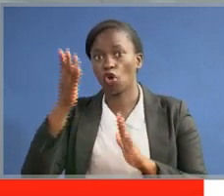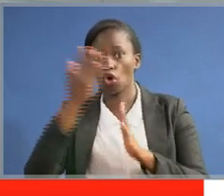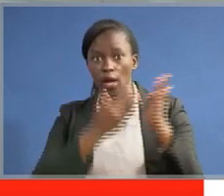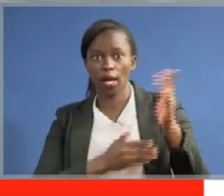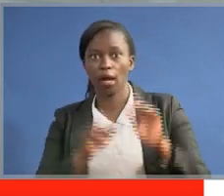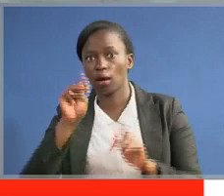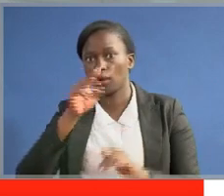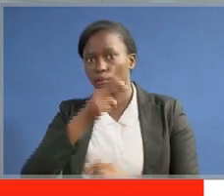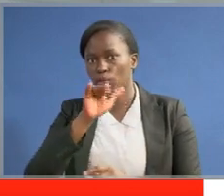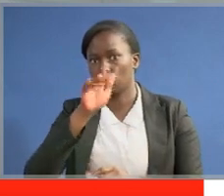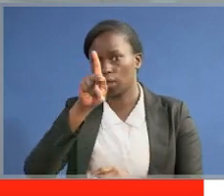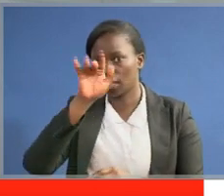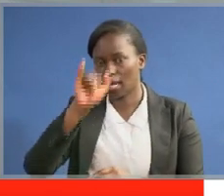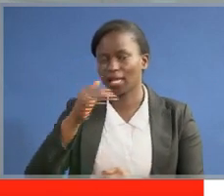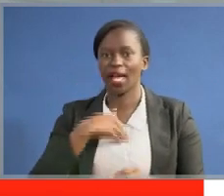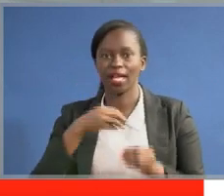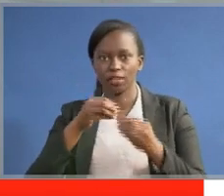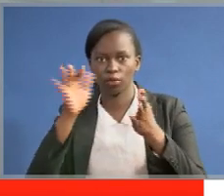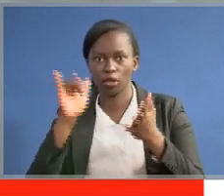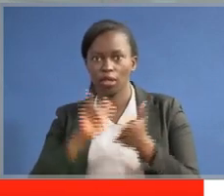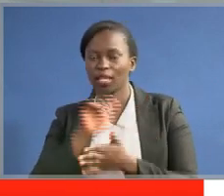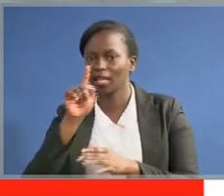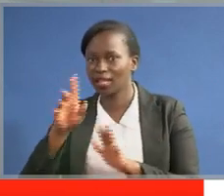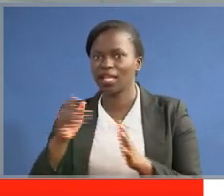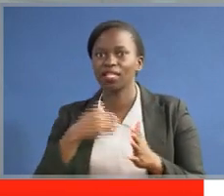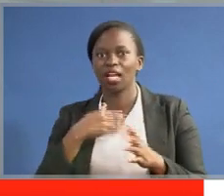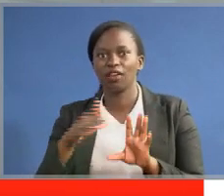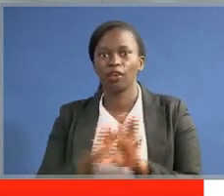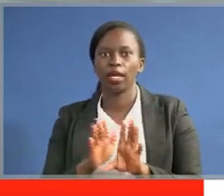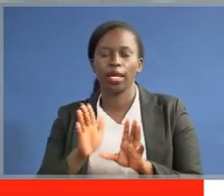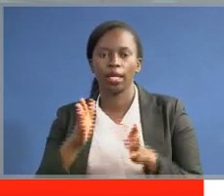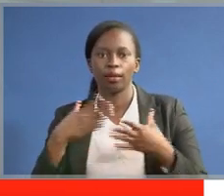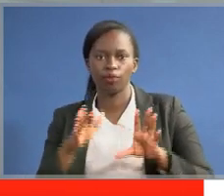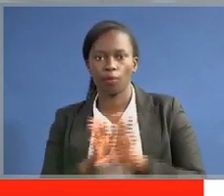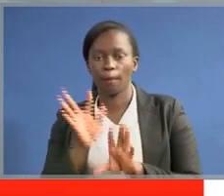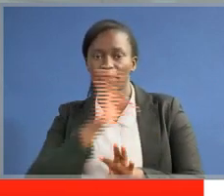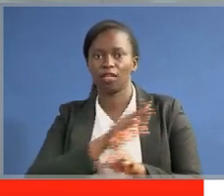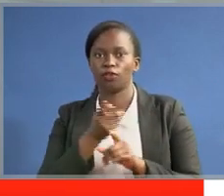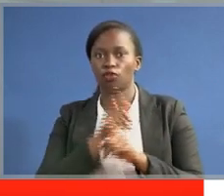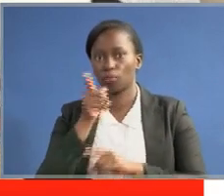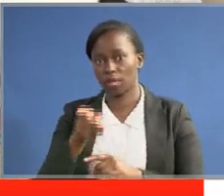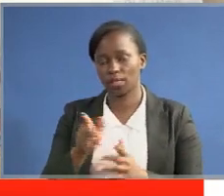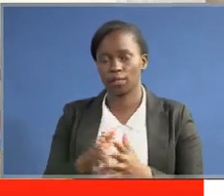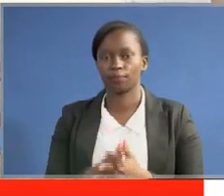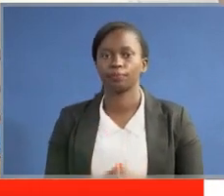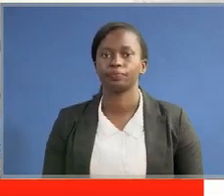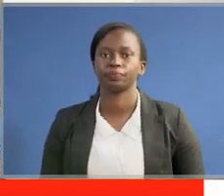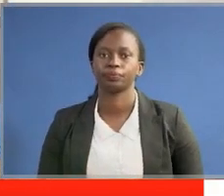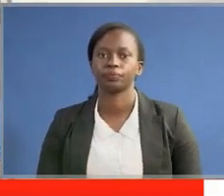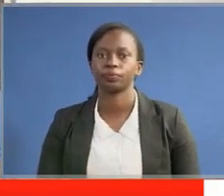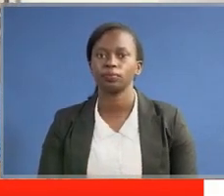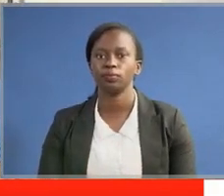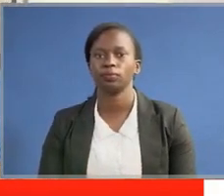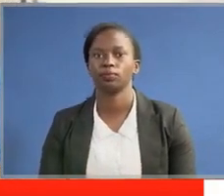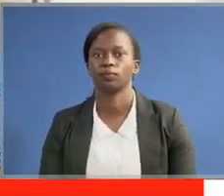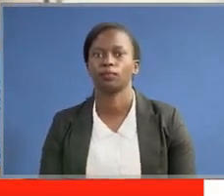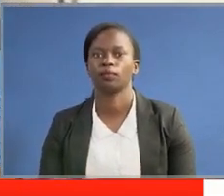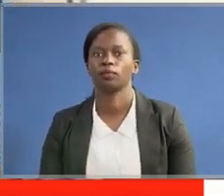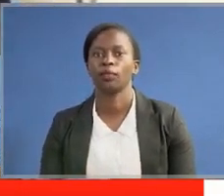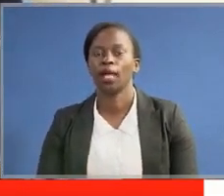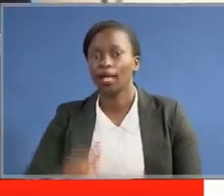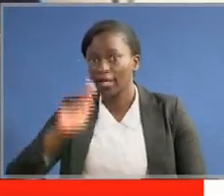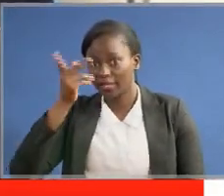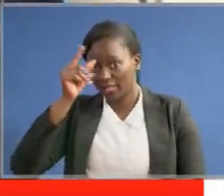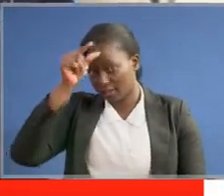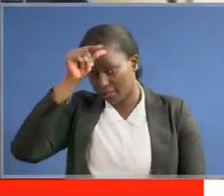Mwihaki Njogu tells us more on how the general population stands to benefit from this. Here at this stage, the